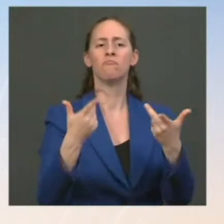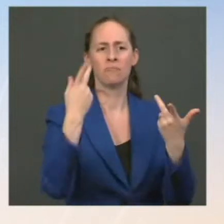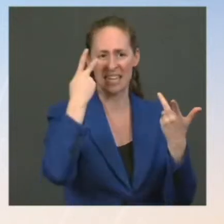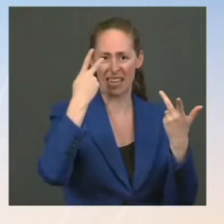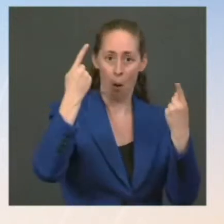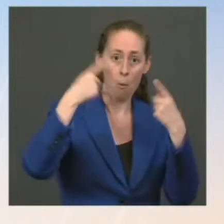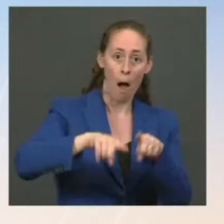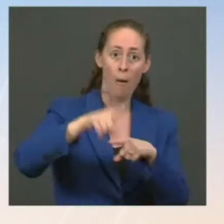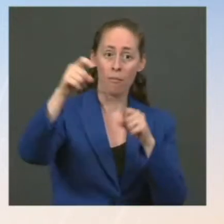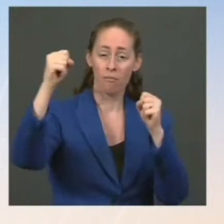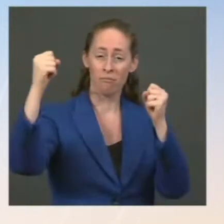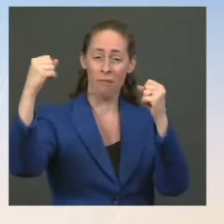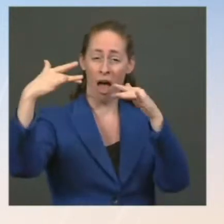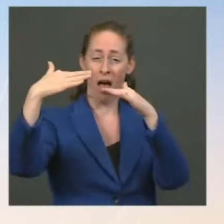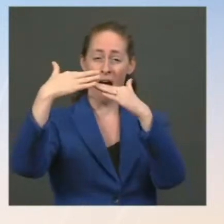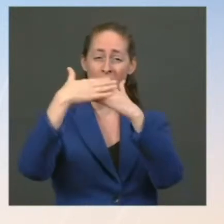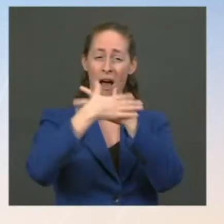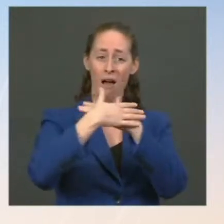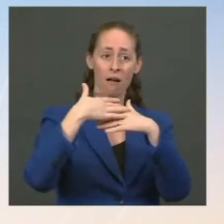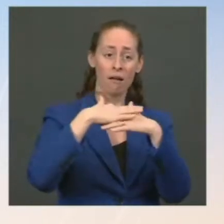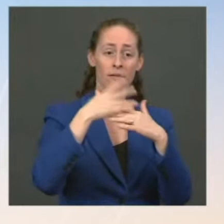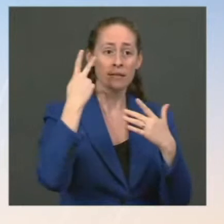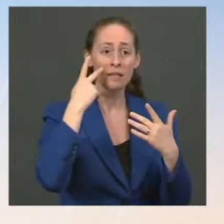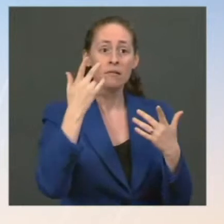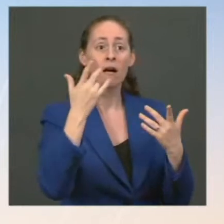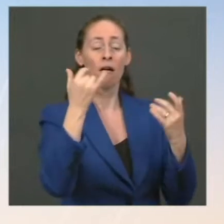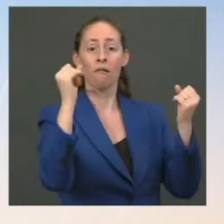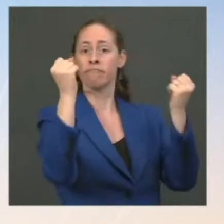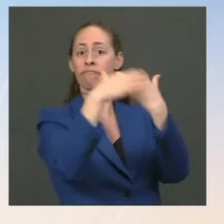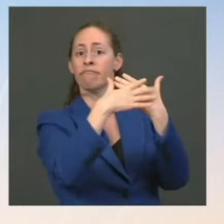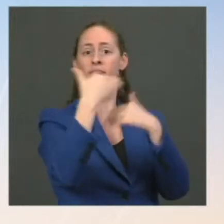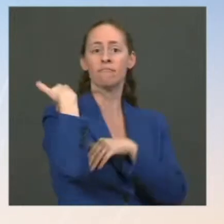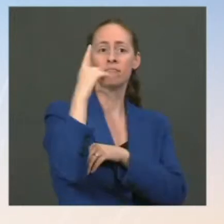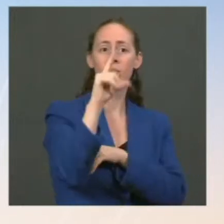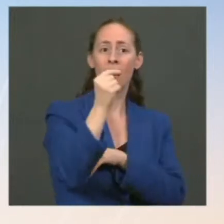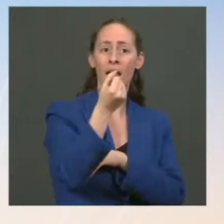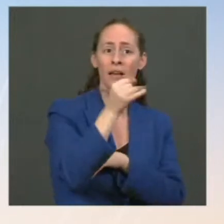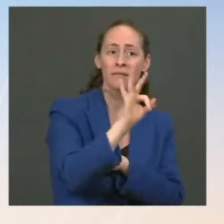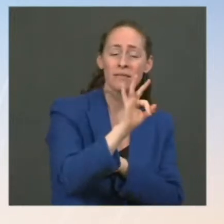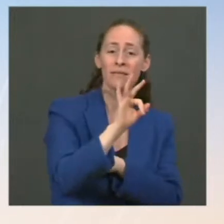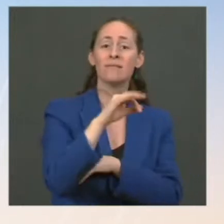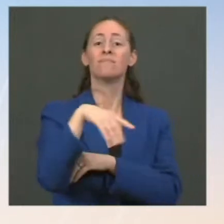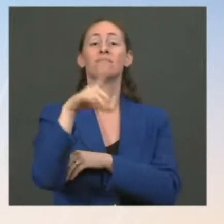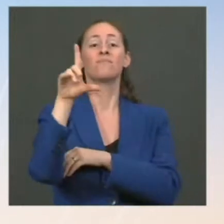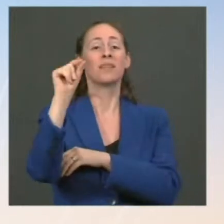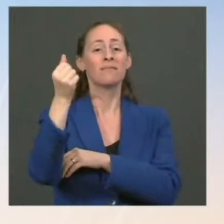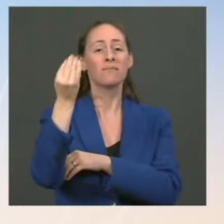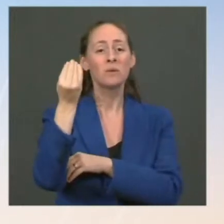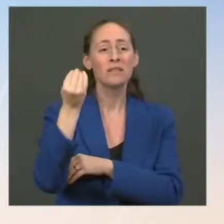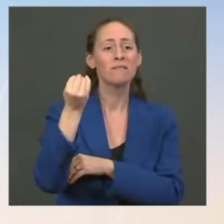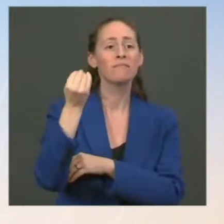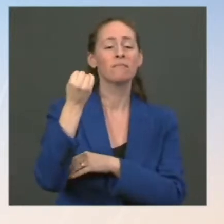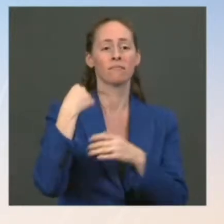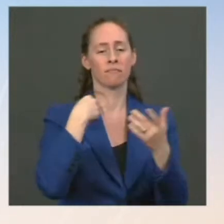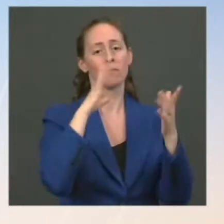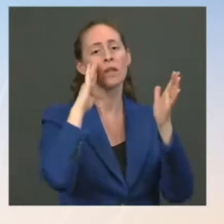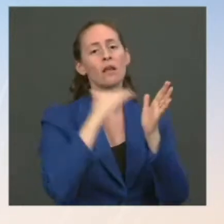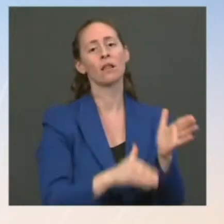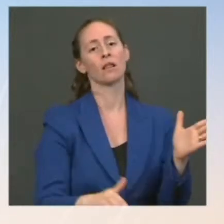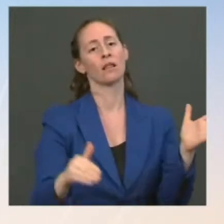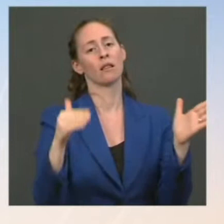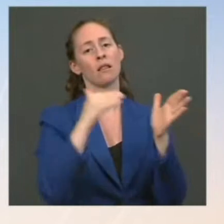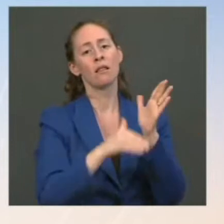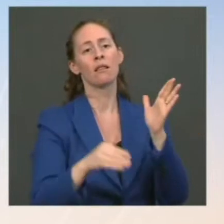recently. We saw a surge back in 2019. We saw a surge back in 2014. Until we fix the system and we have a